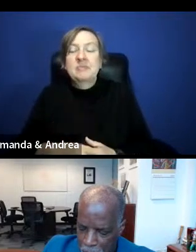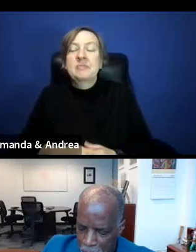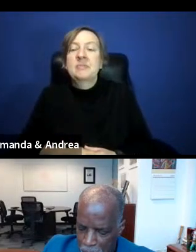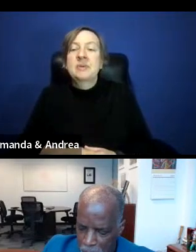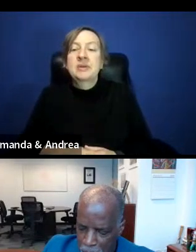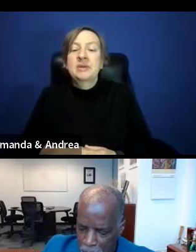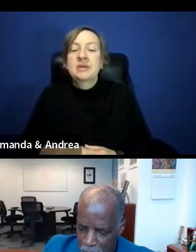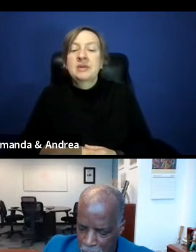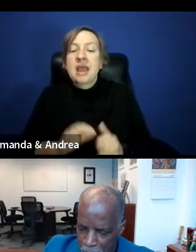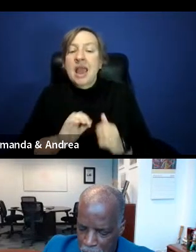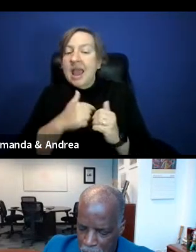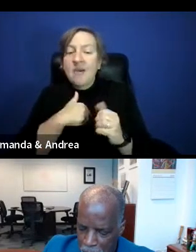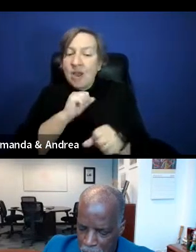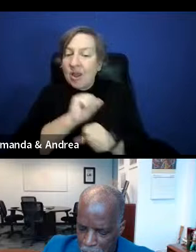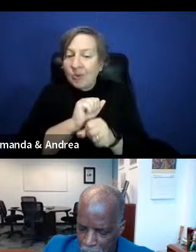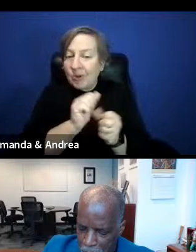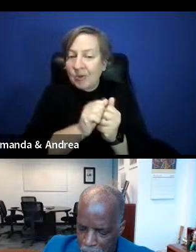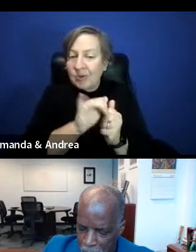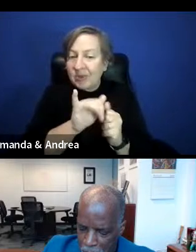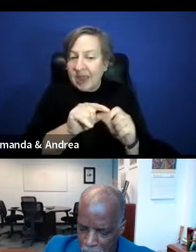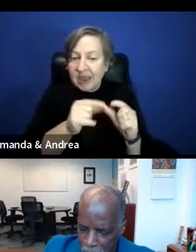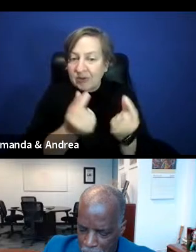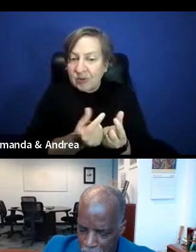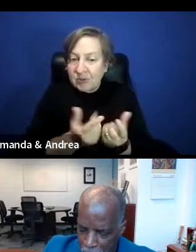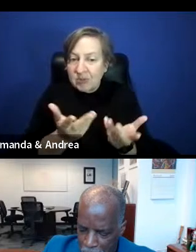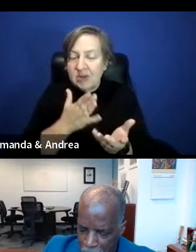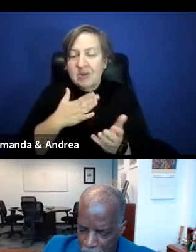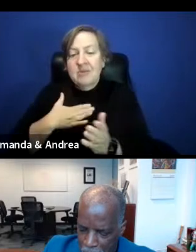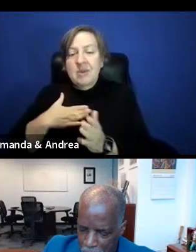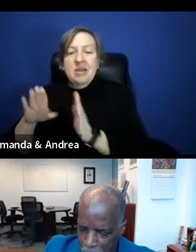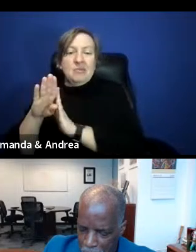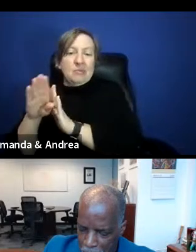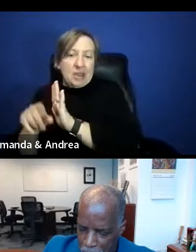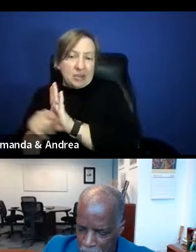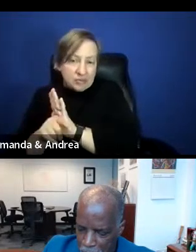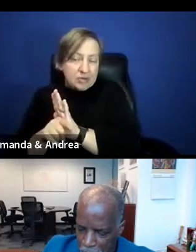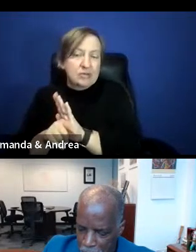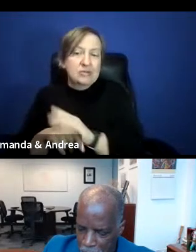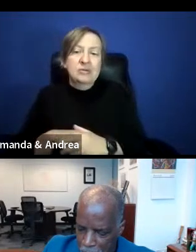to work with those groups is that it's just my background. And